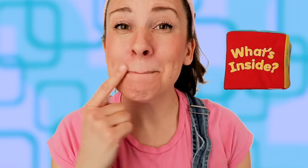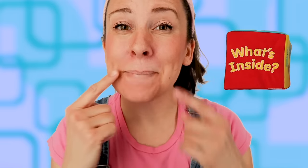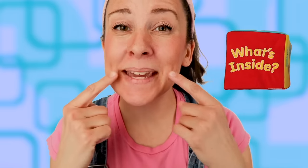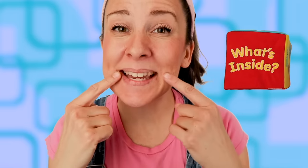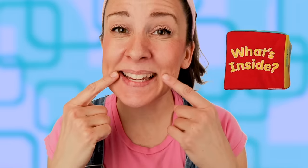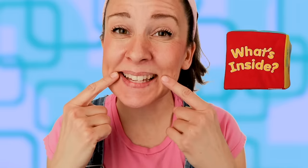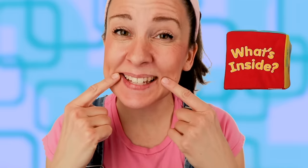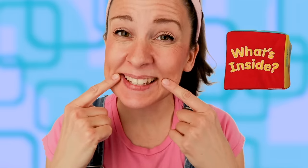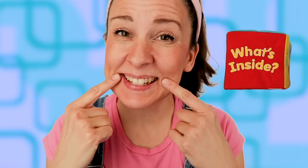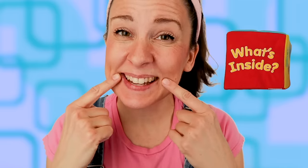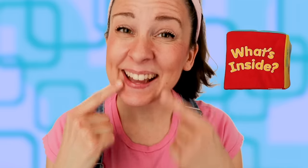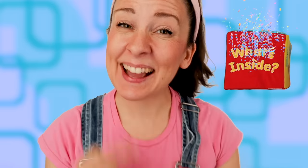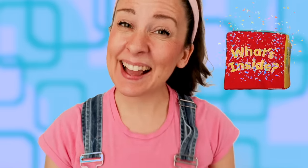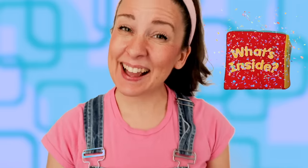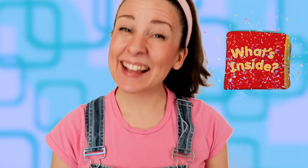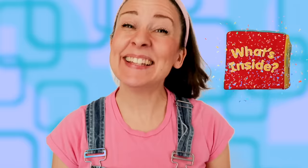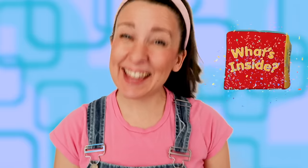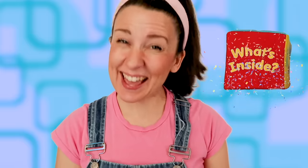me?